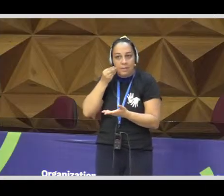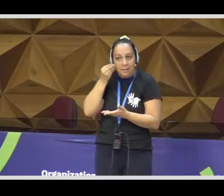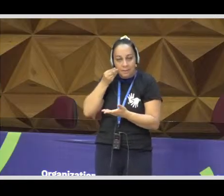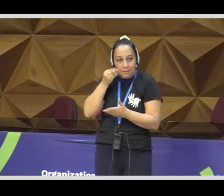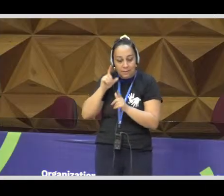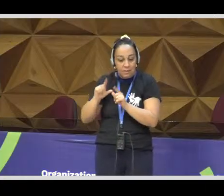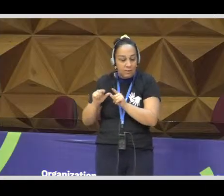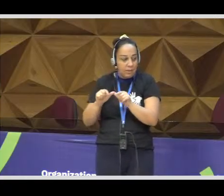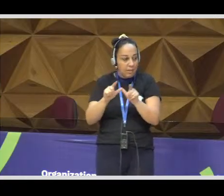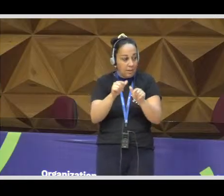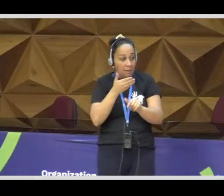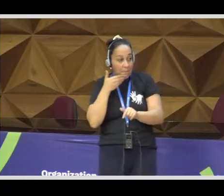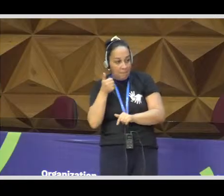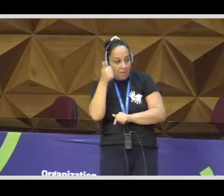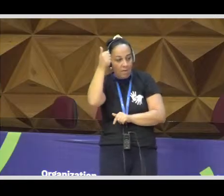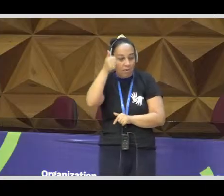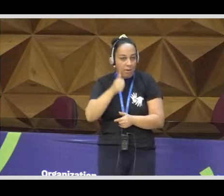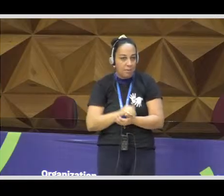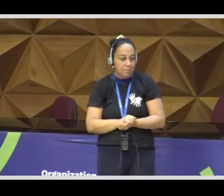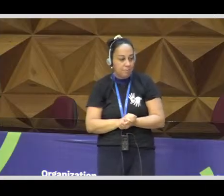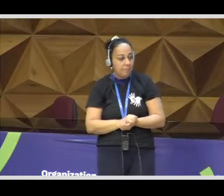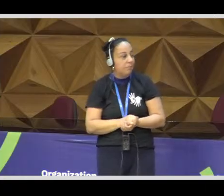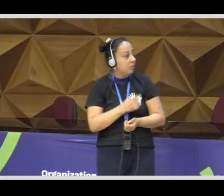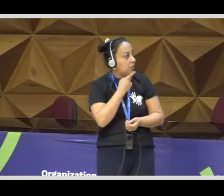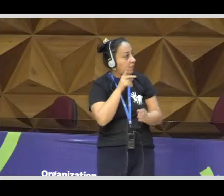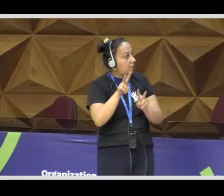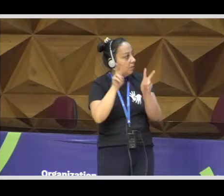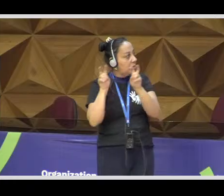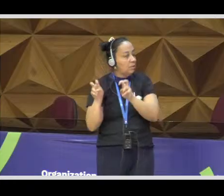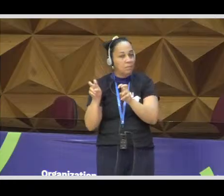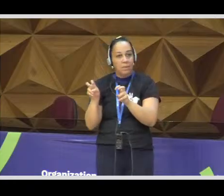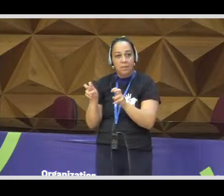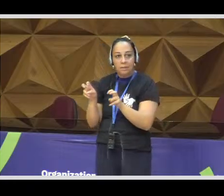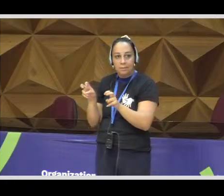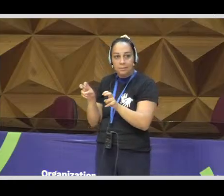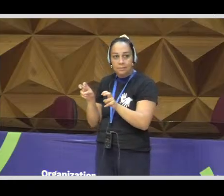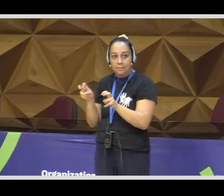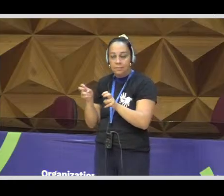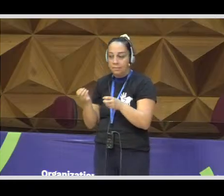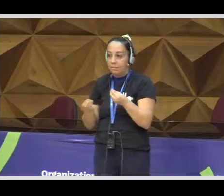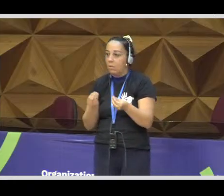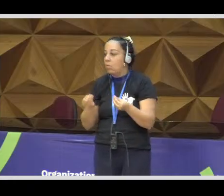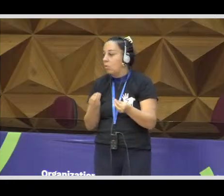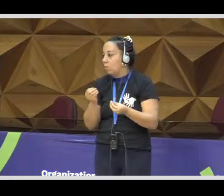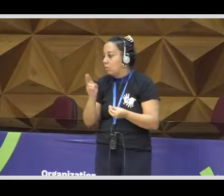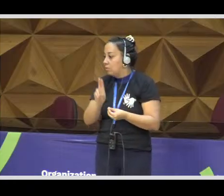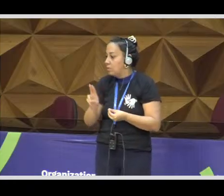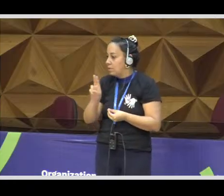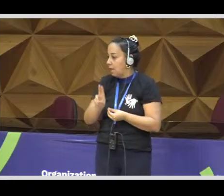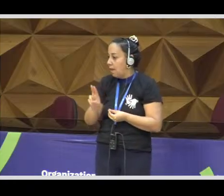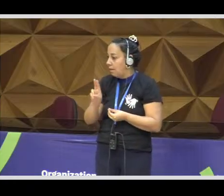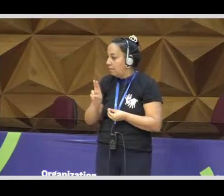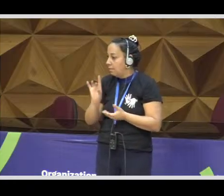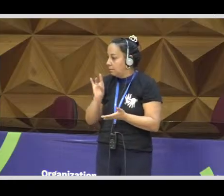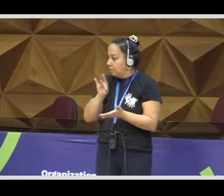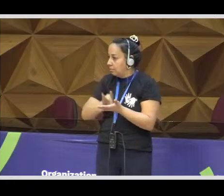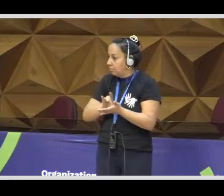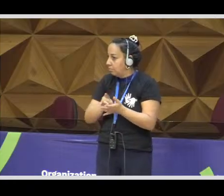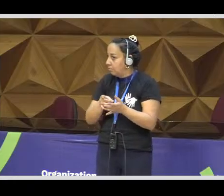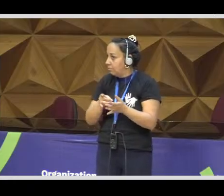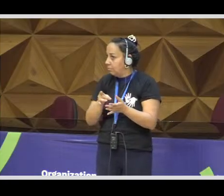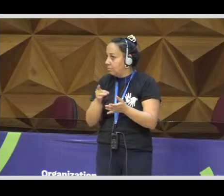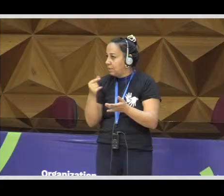So what we're going to talk about is supporting traveling experiences with XR. XR is just the combination of virtual reality